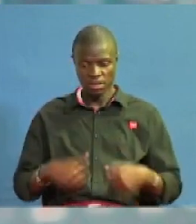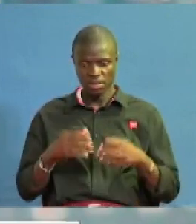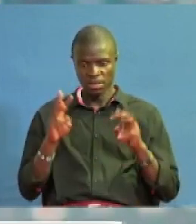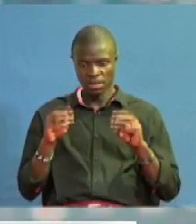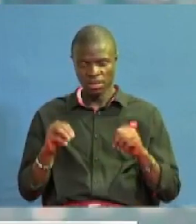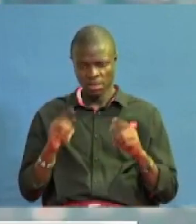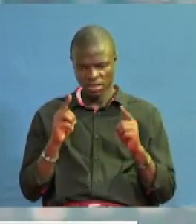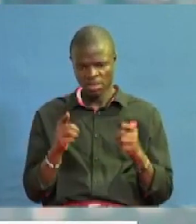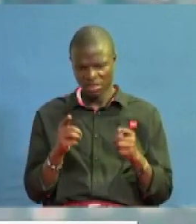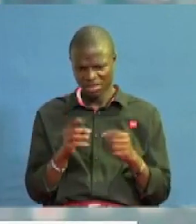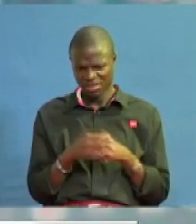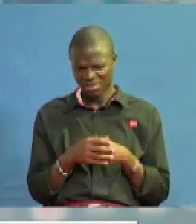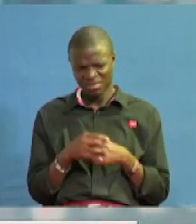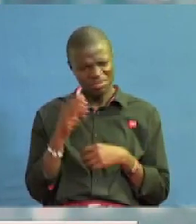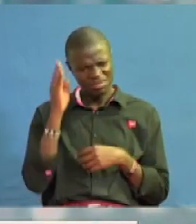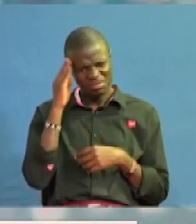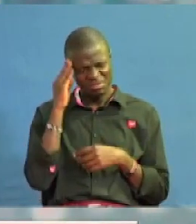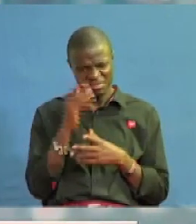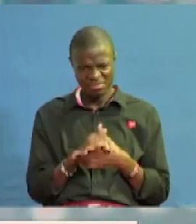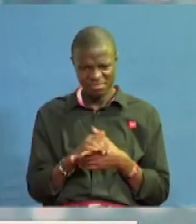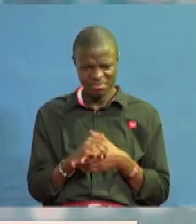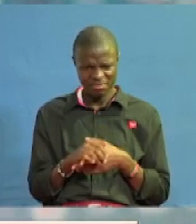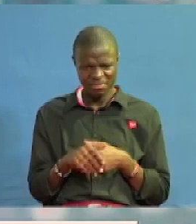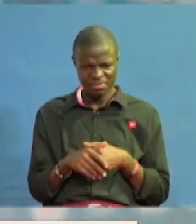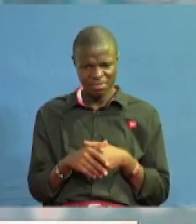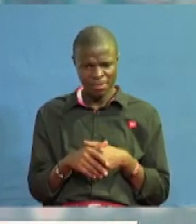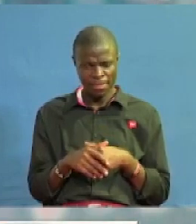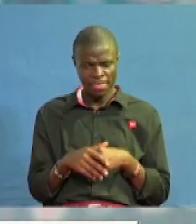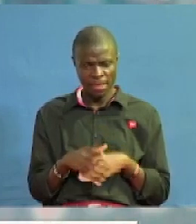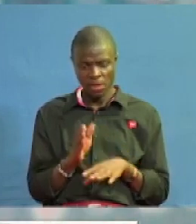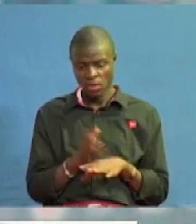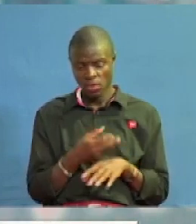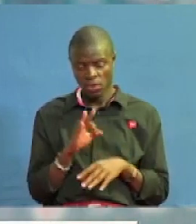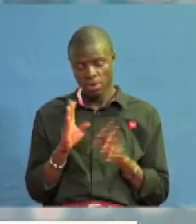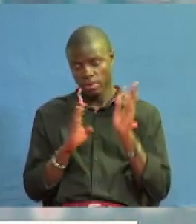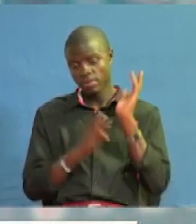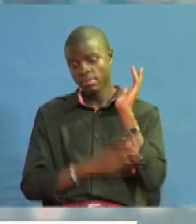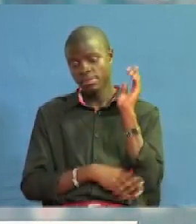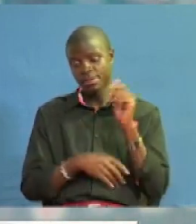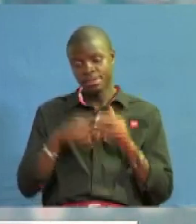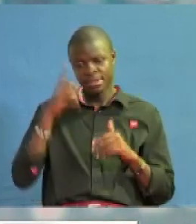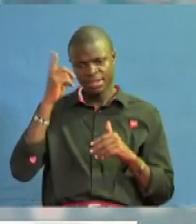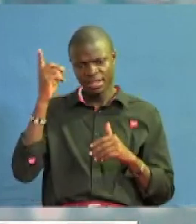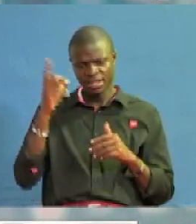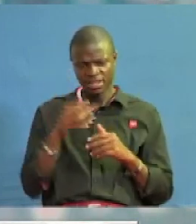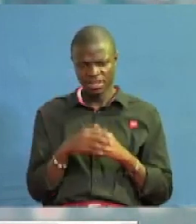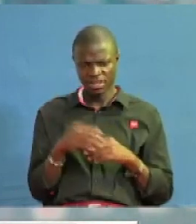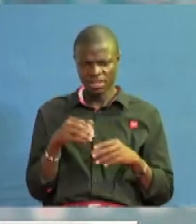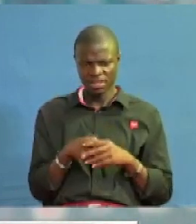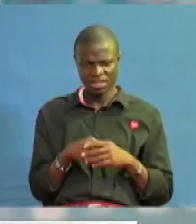you know whether these people are good or bad, or they make sober decisions? Yeah. Again, just in the